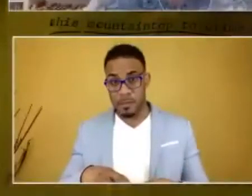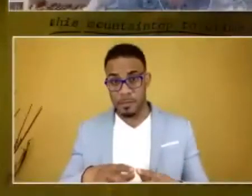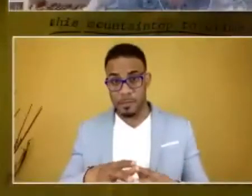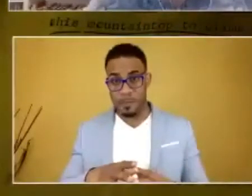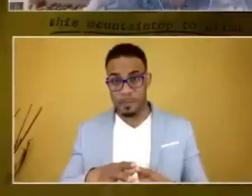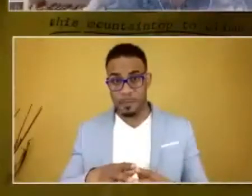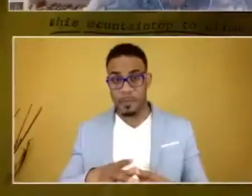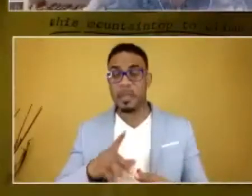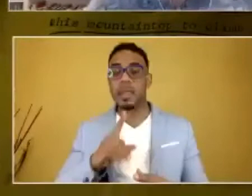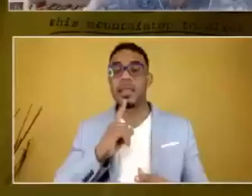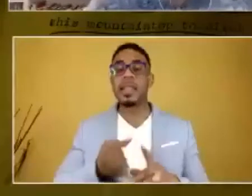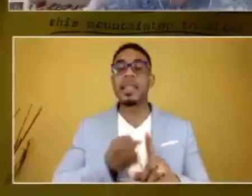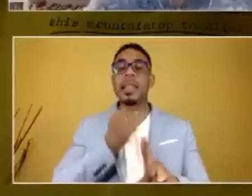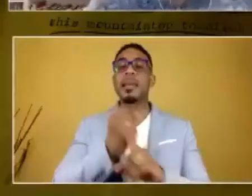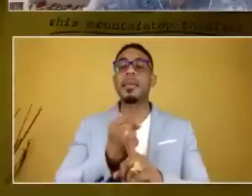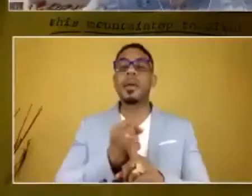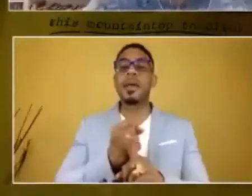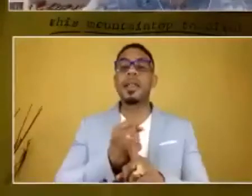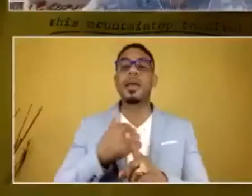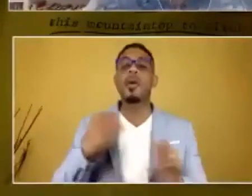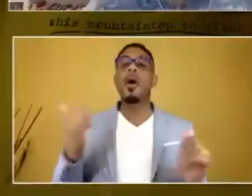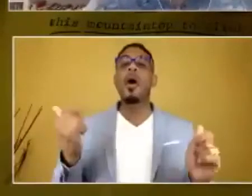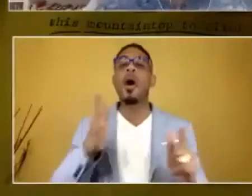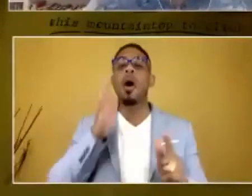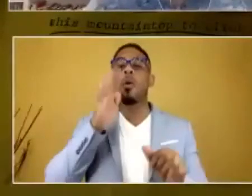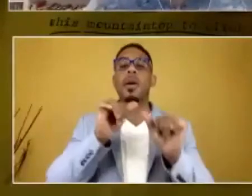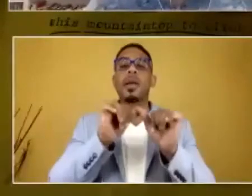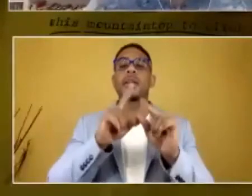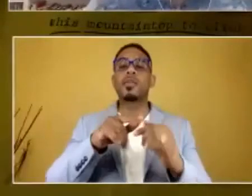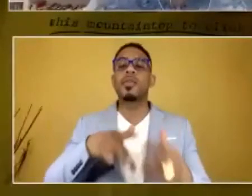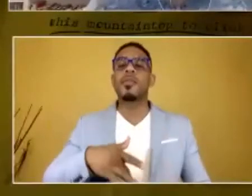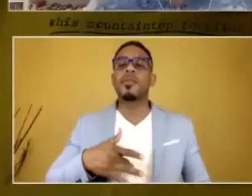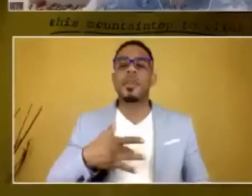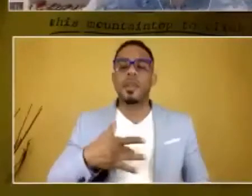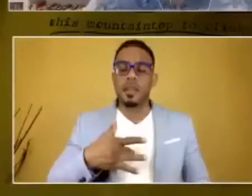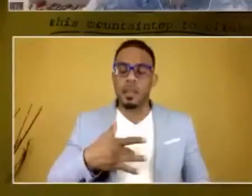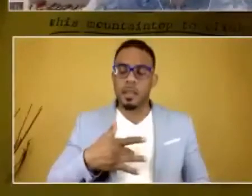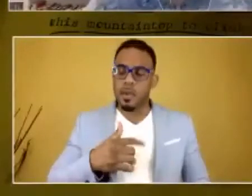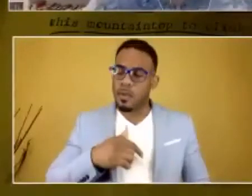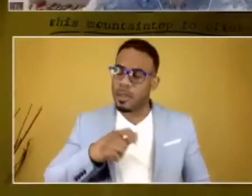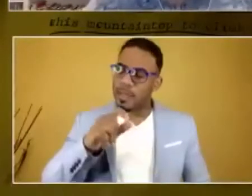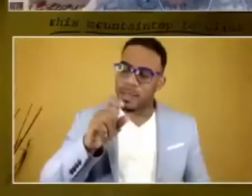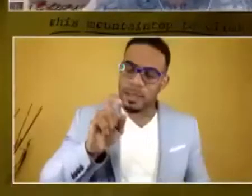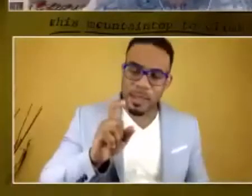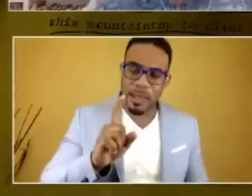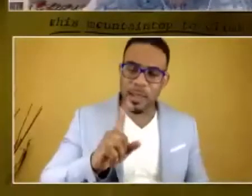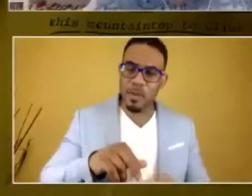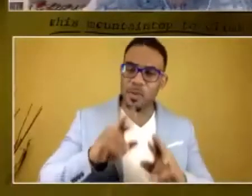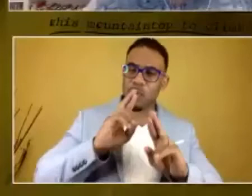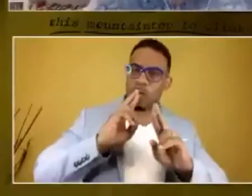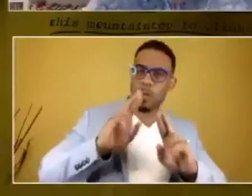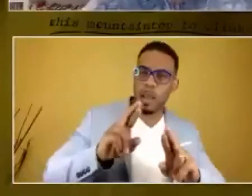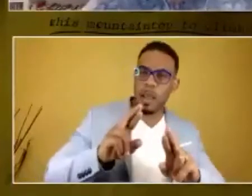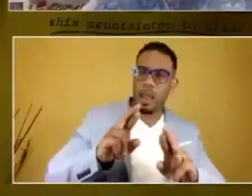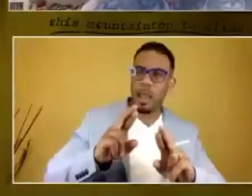is the impact that we all are going to continue to feel. And we need to respond